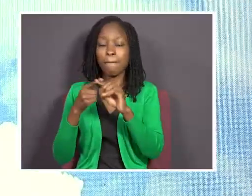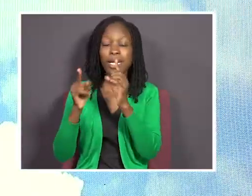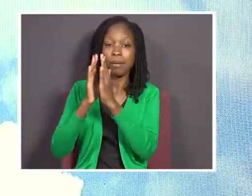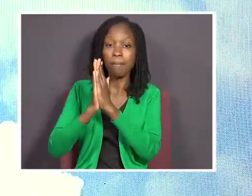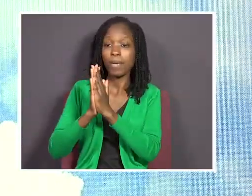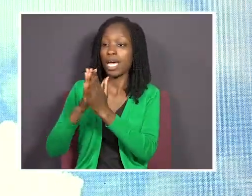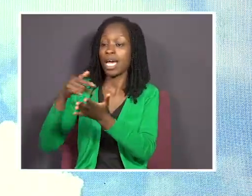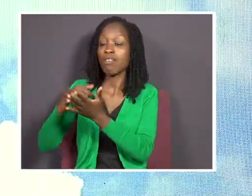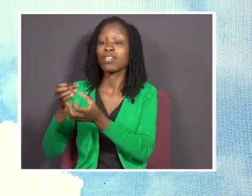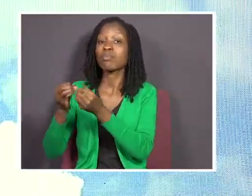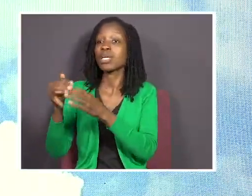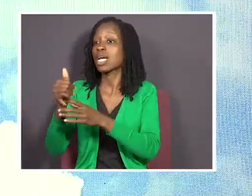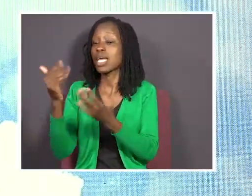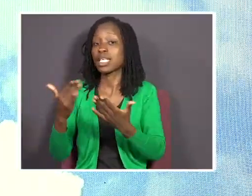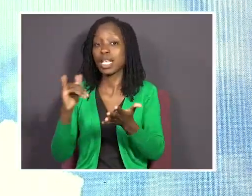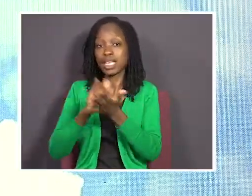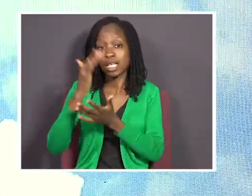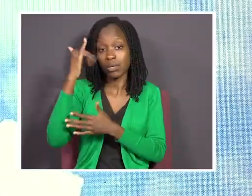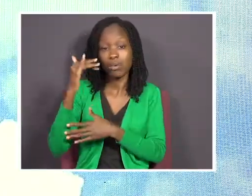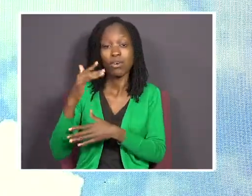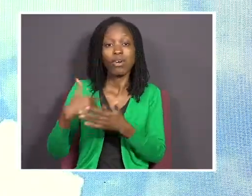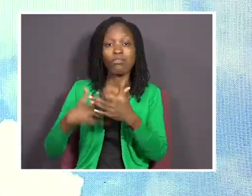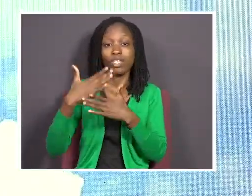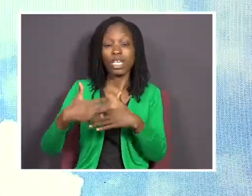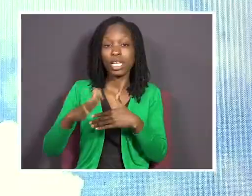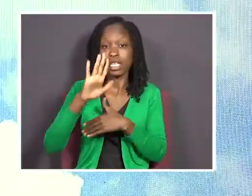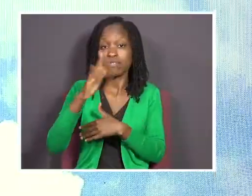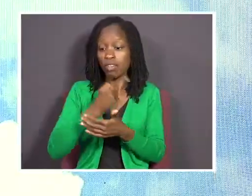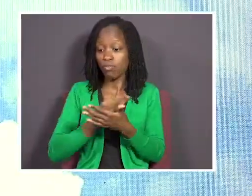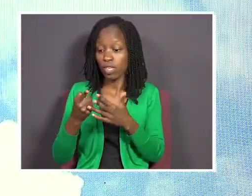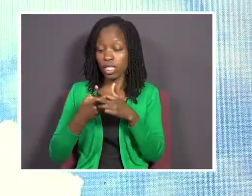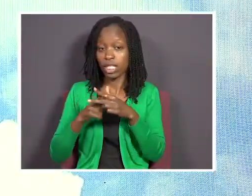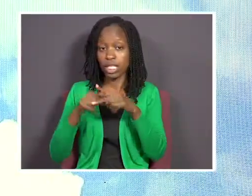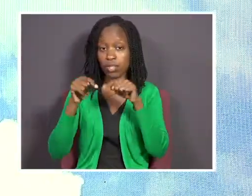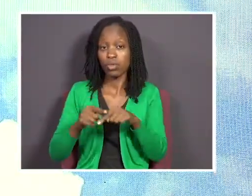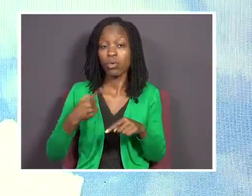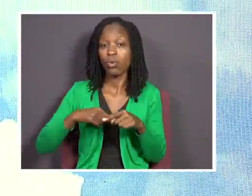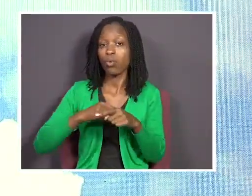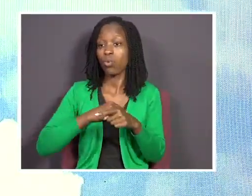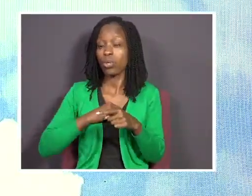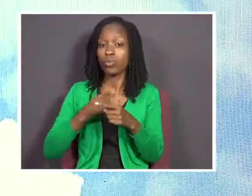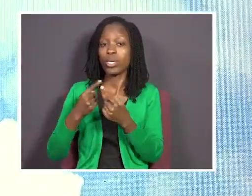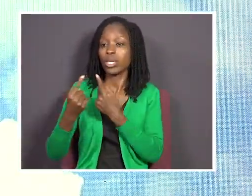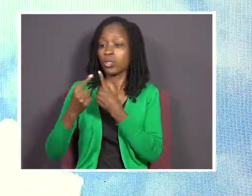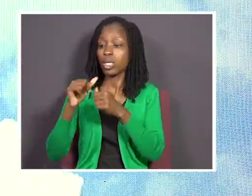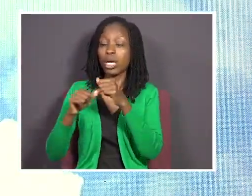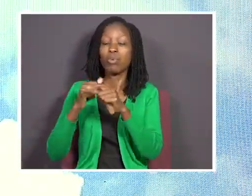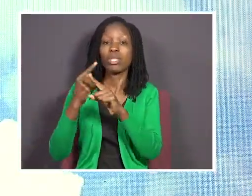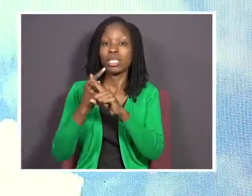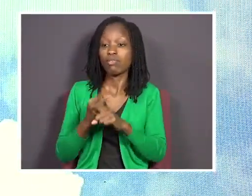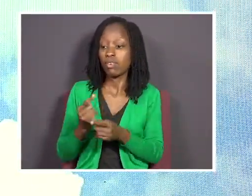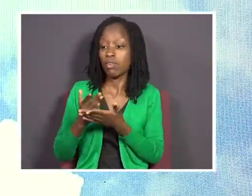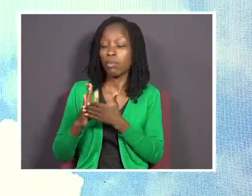many other things. And that's why for the 5 weeks, starting today, we will be speaking at the different aspects of